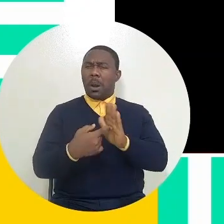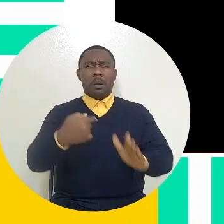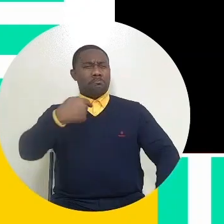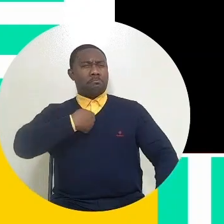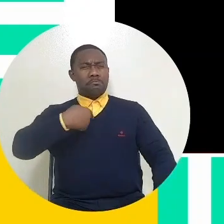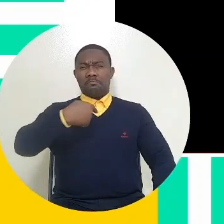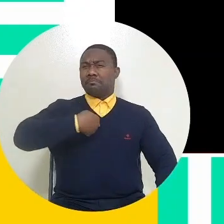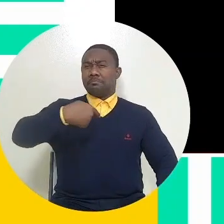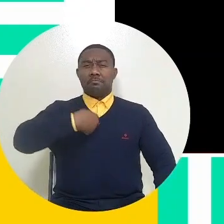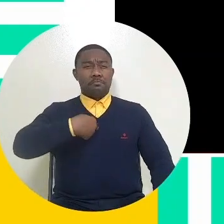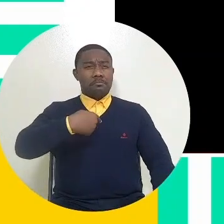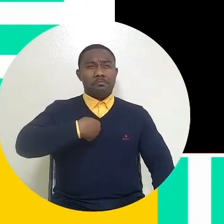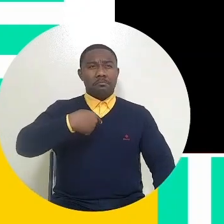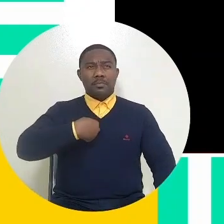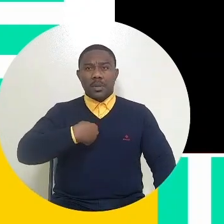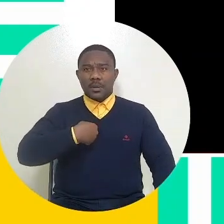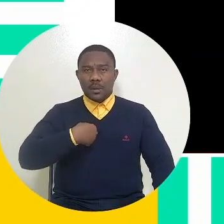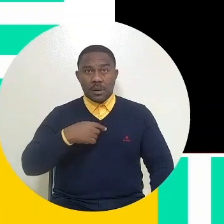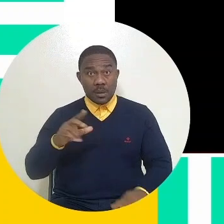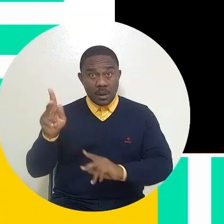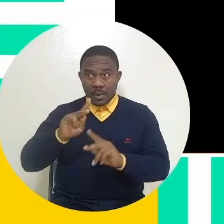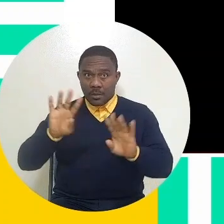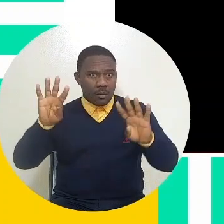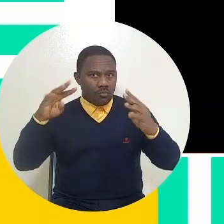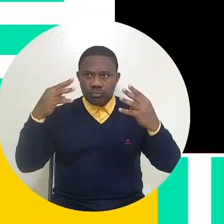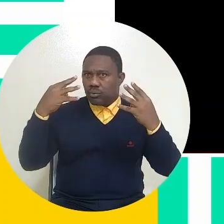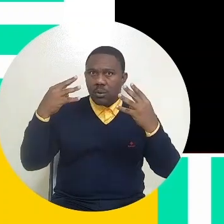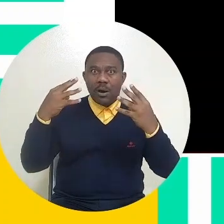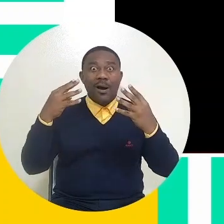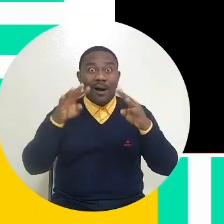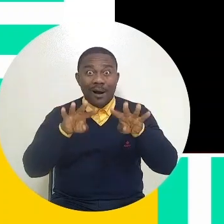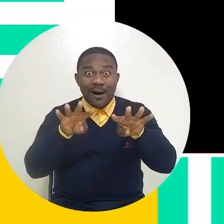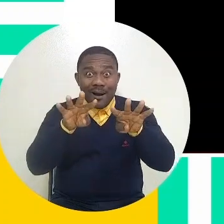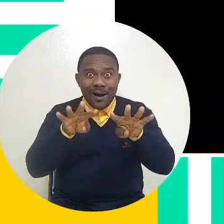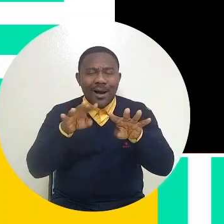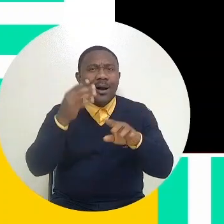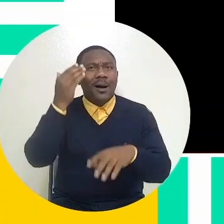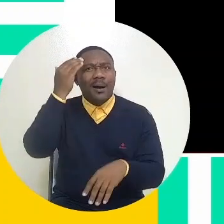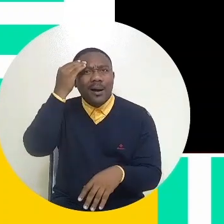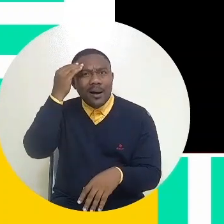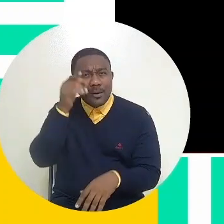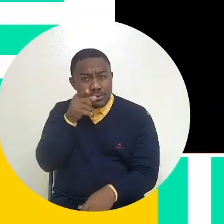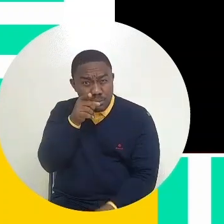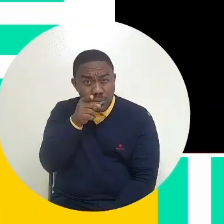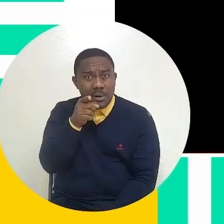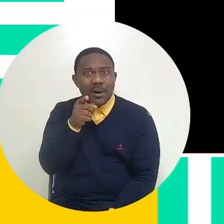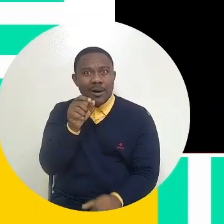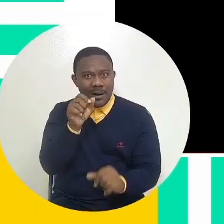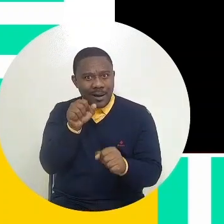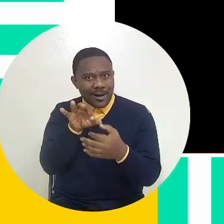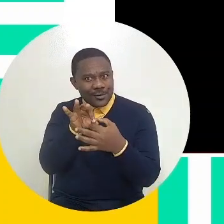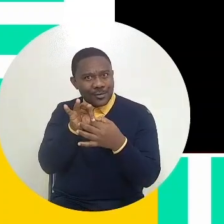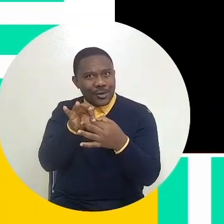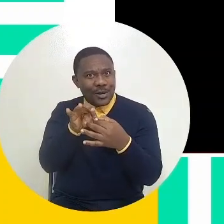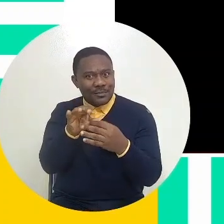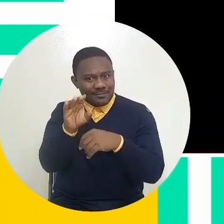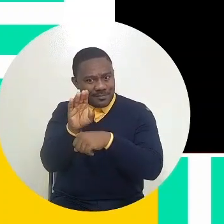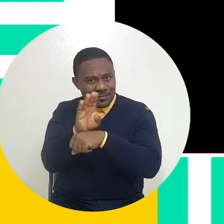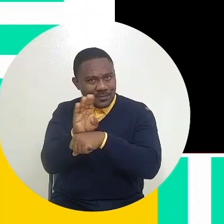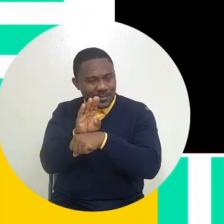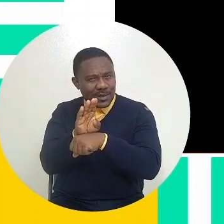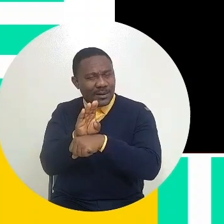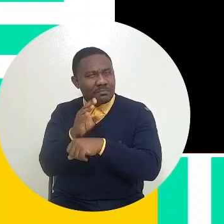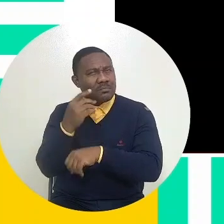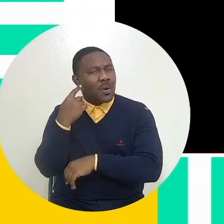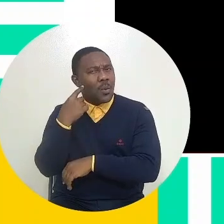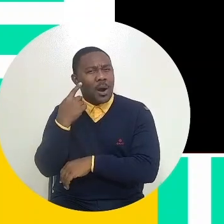heard. You want to be known. Then the more people hear about you because you have something to offer, the more they see, the more they want to do business with you. So we said that people